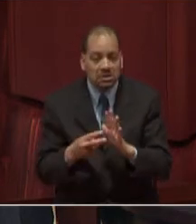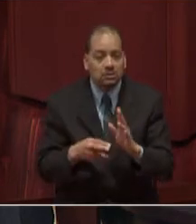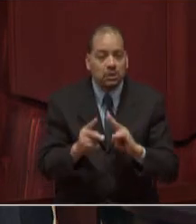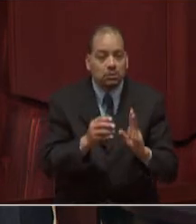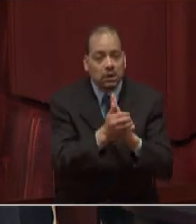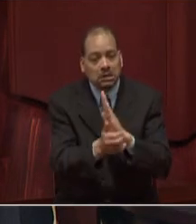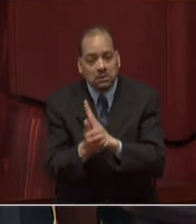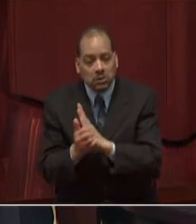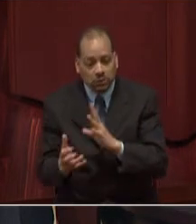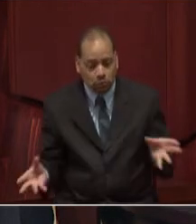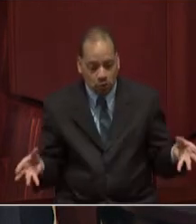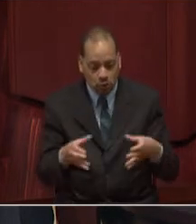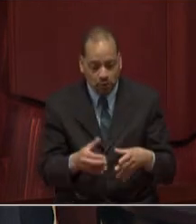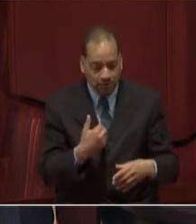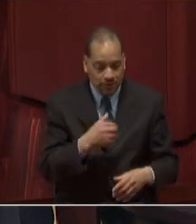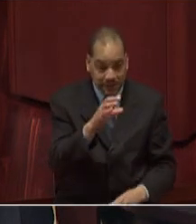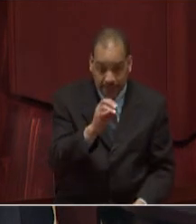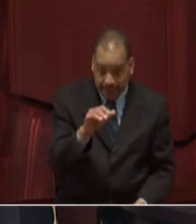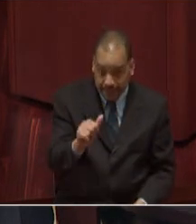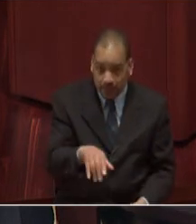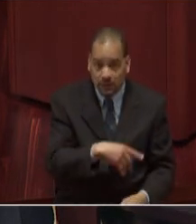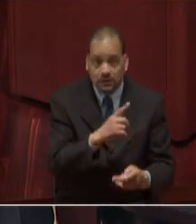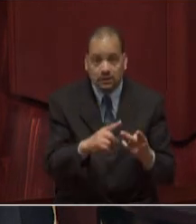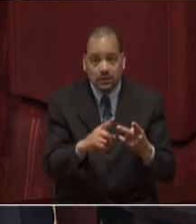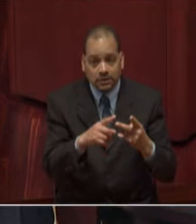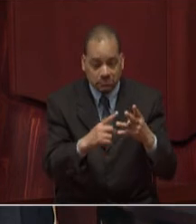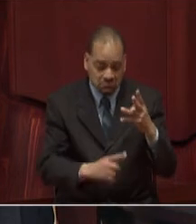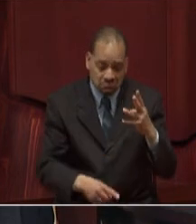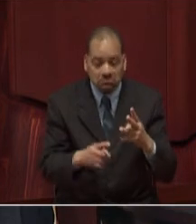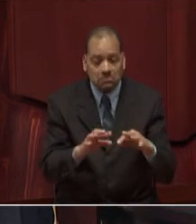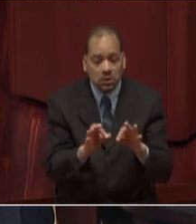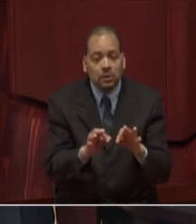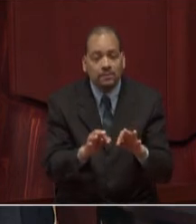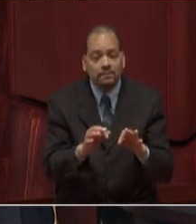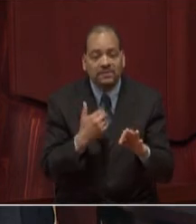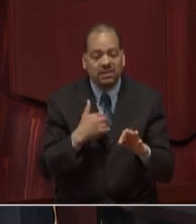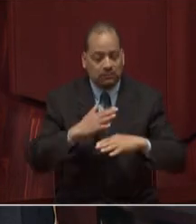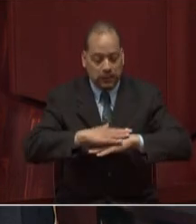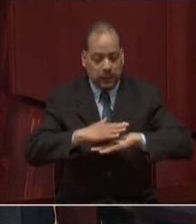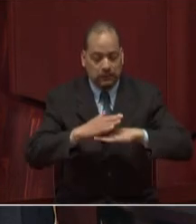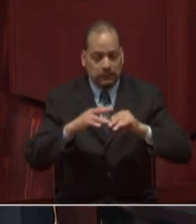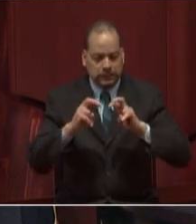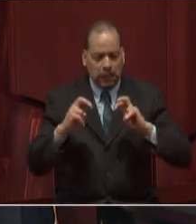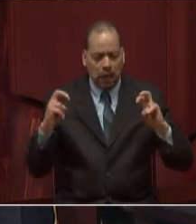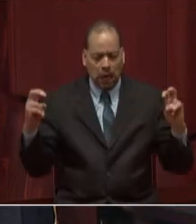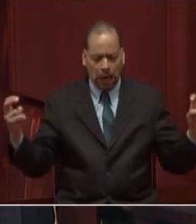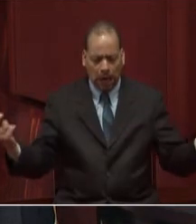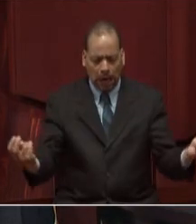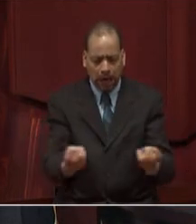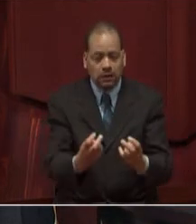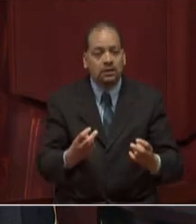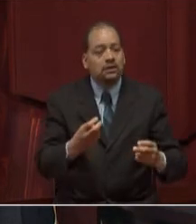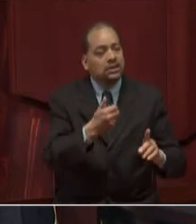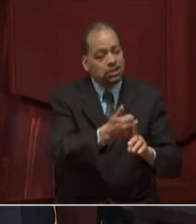Department of Defense, the CIA, so forth, around a table, they had credentials also.